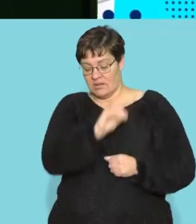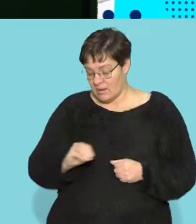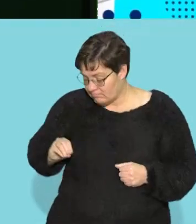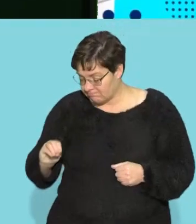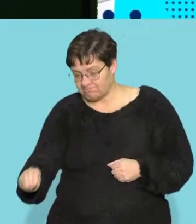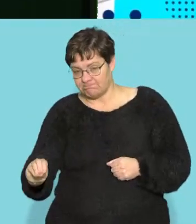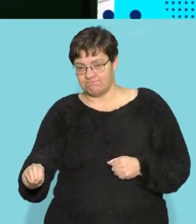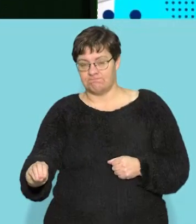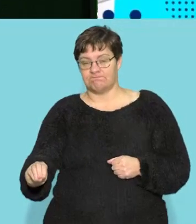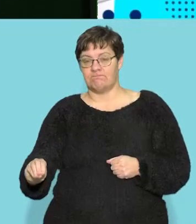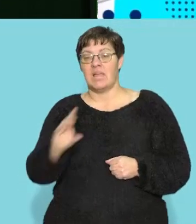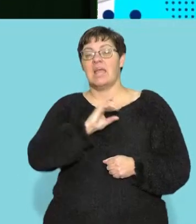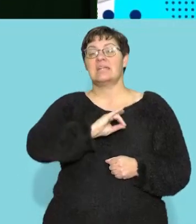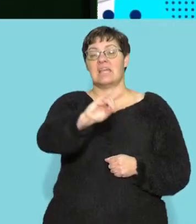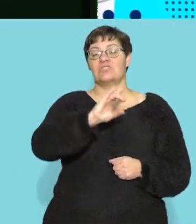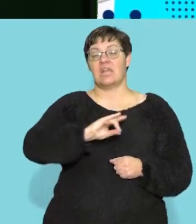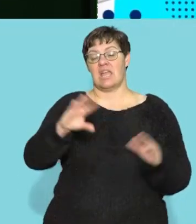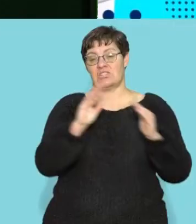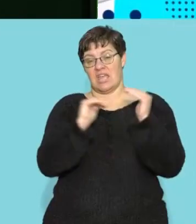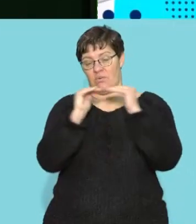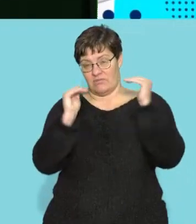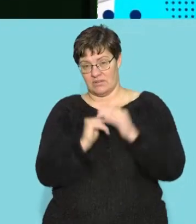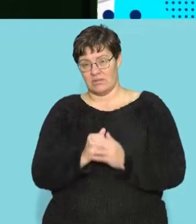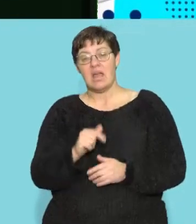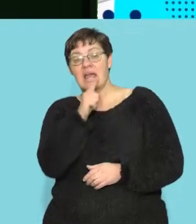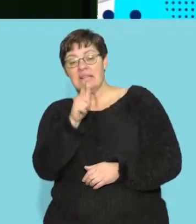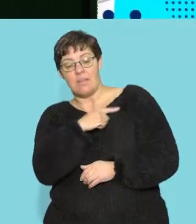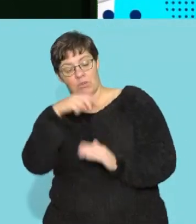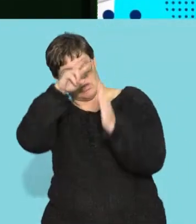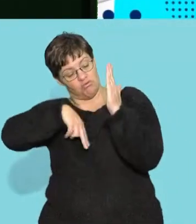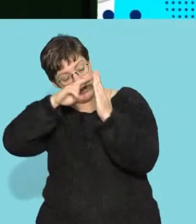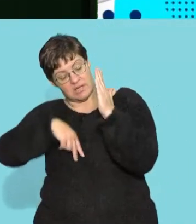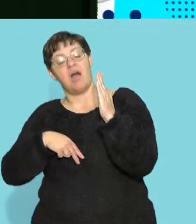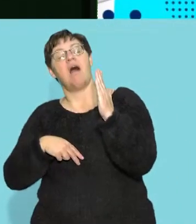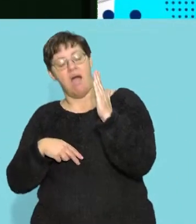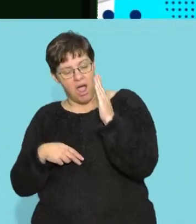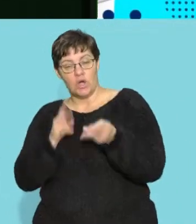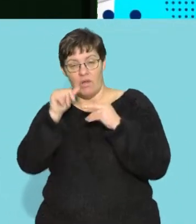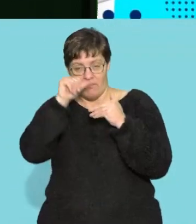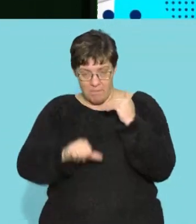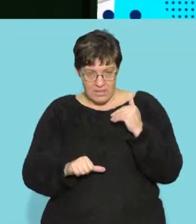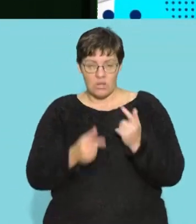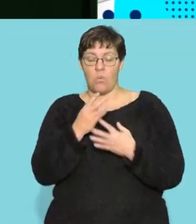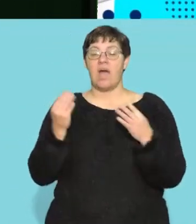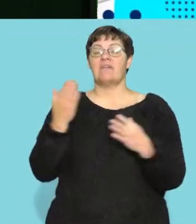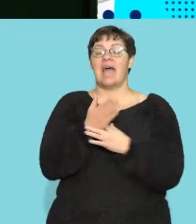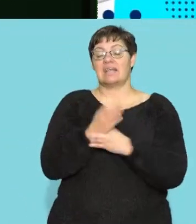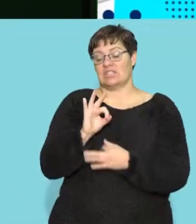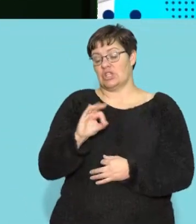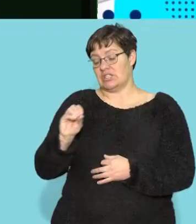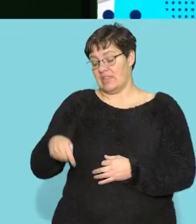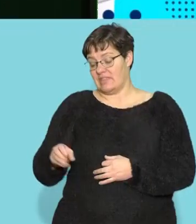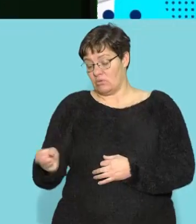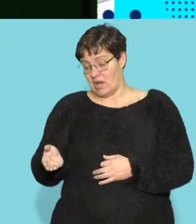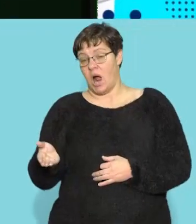where? Under cash and cash equivalents. Telling the reader of the balance sheet, within 12 months, you will have access to